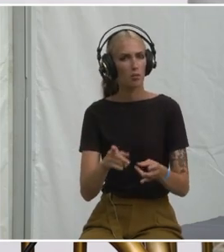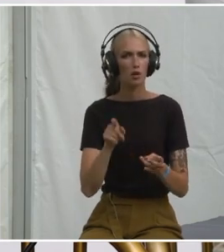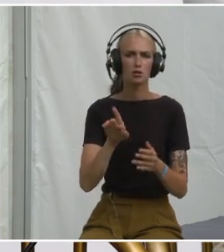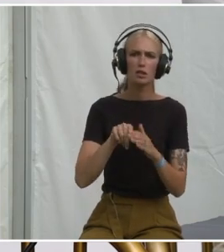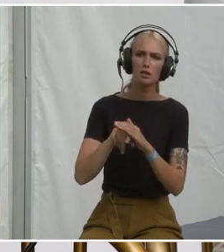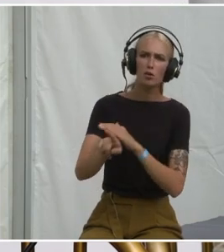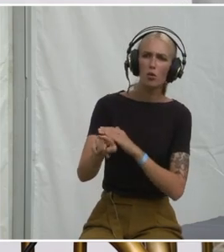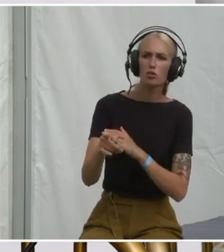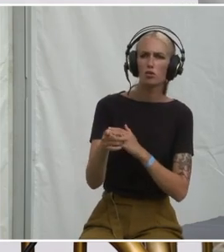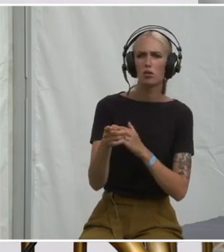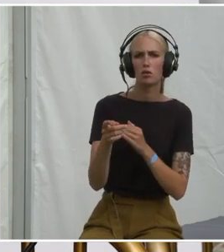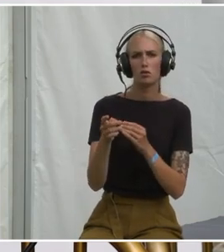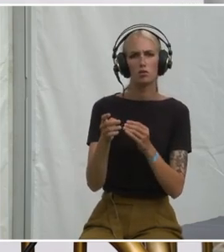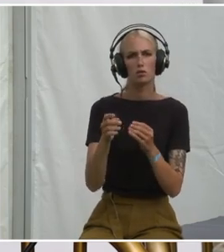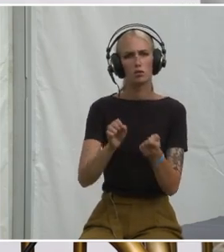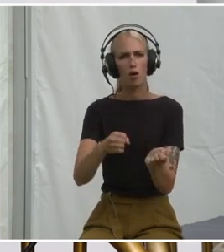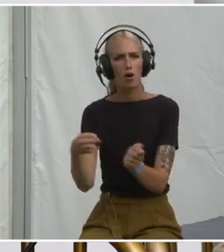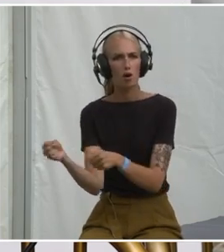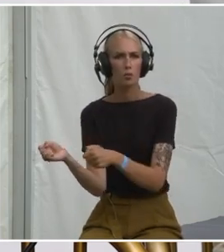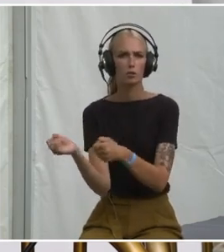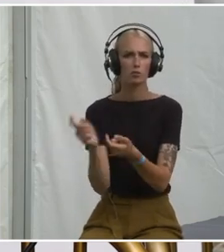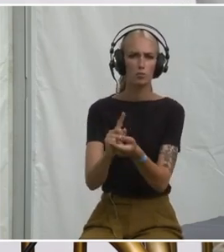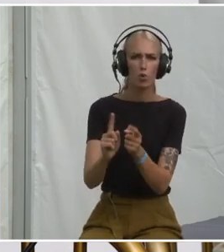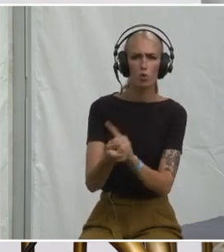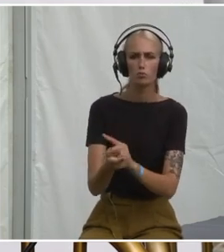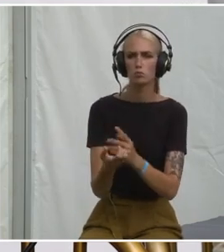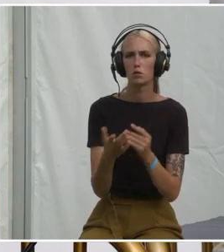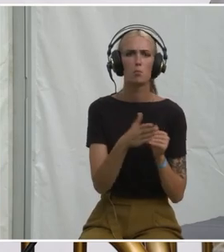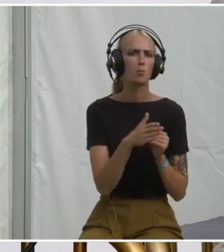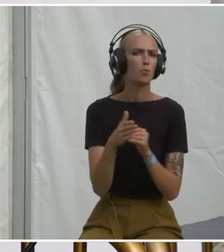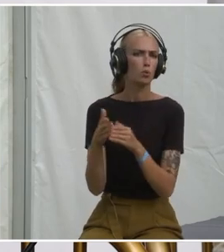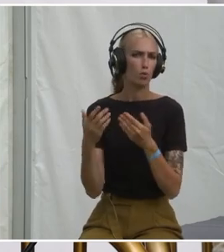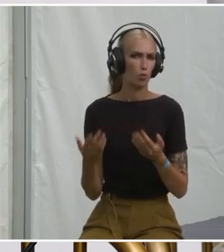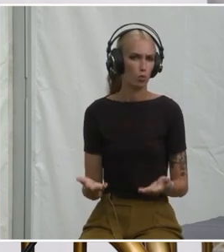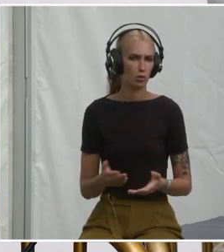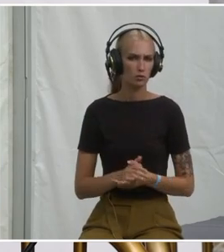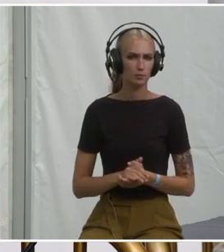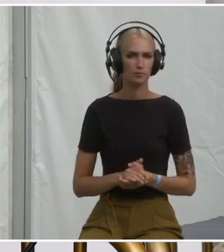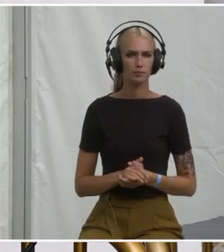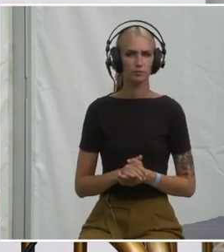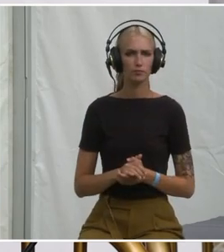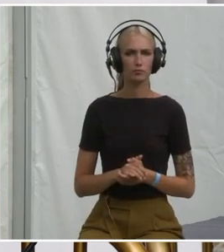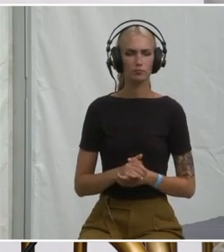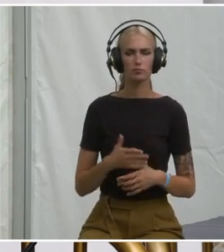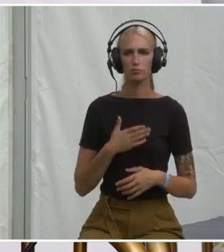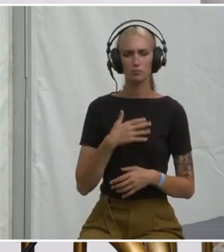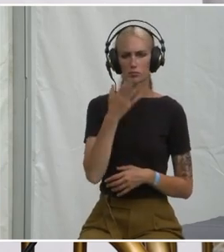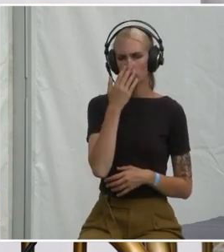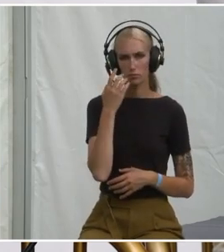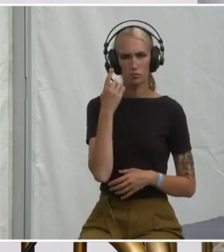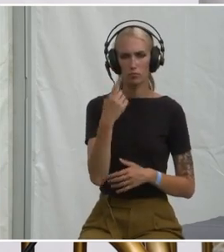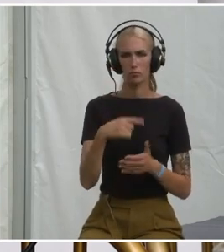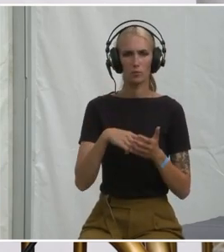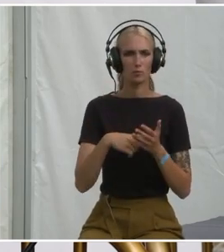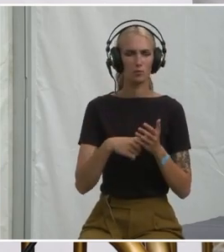adaptation or return migration issues. And one of my key points from the beginning is that actually